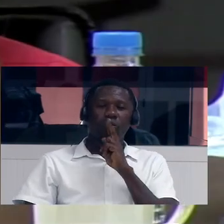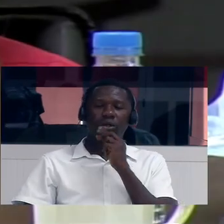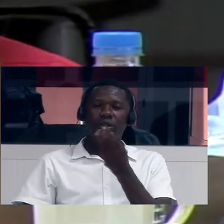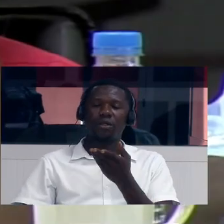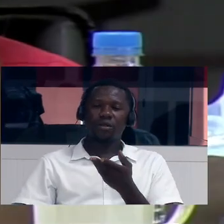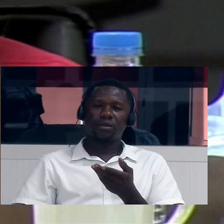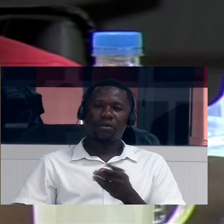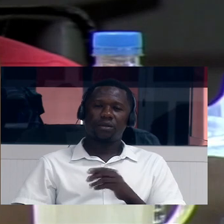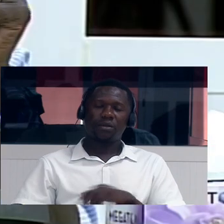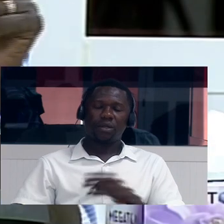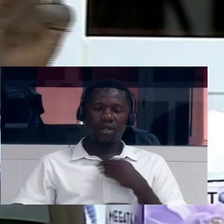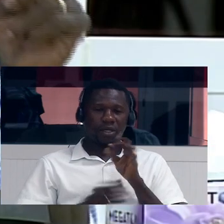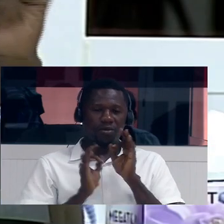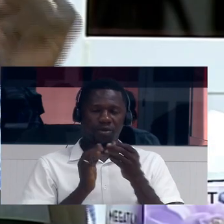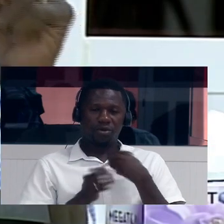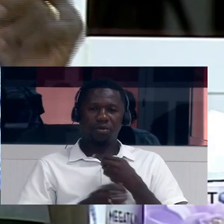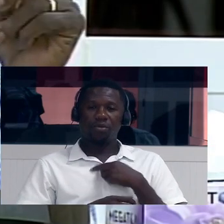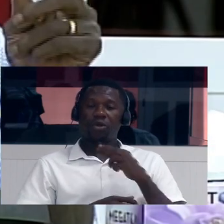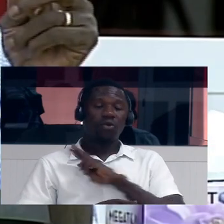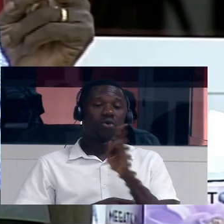he told me who he was. I said,